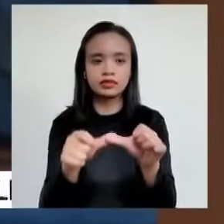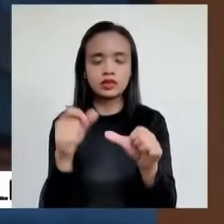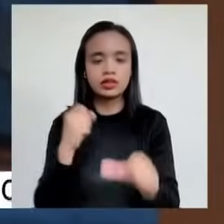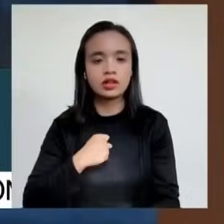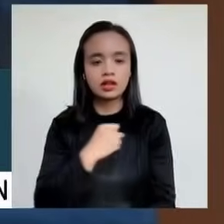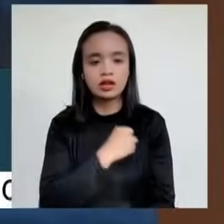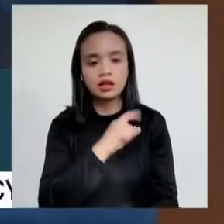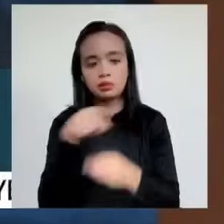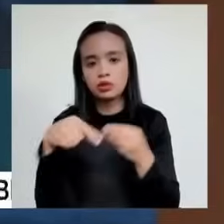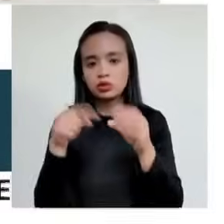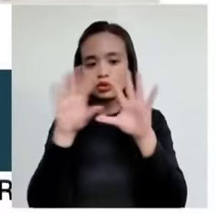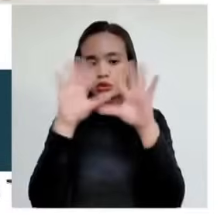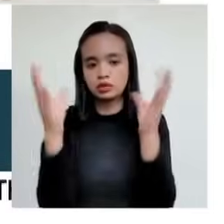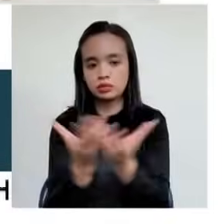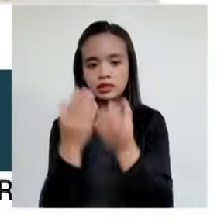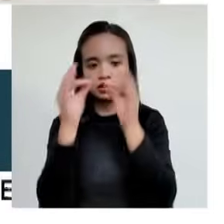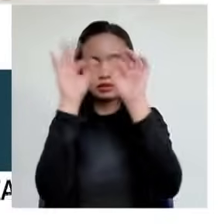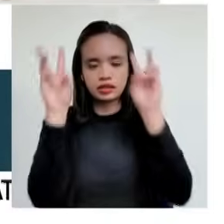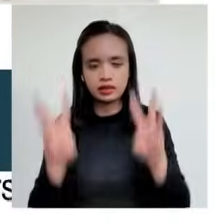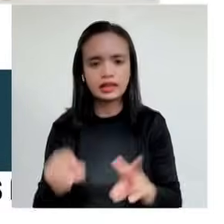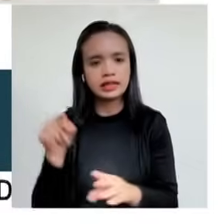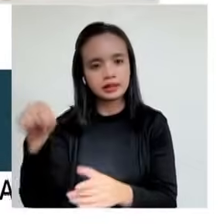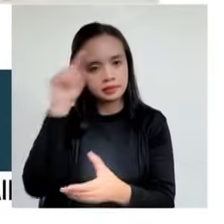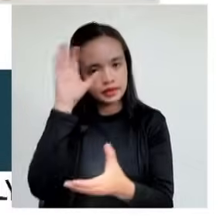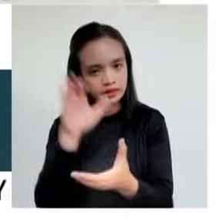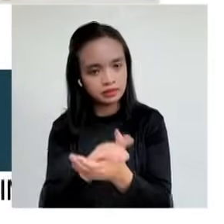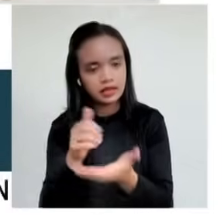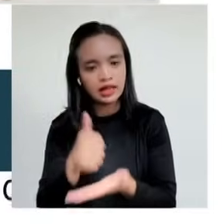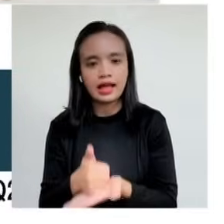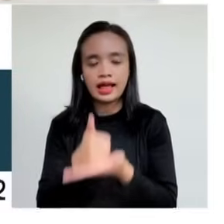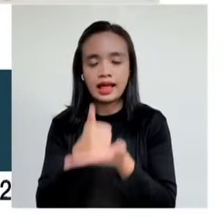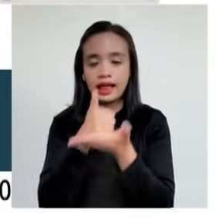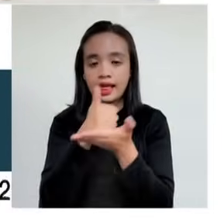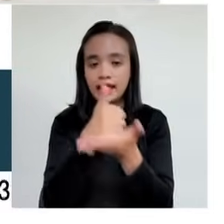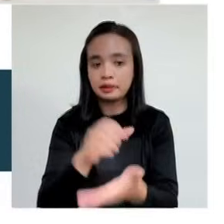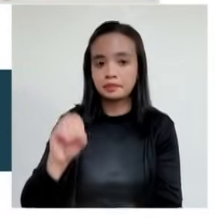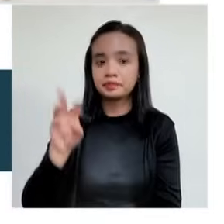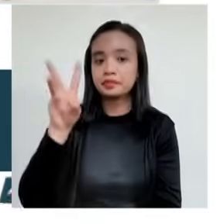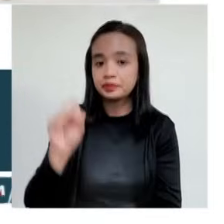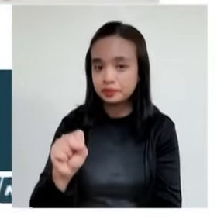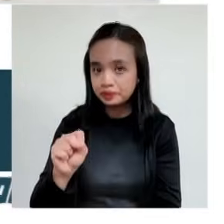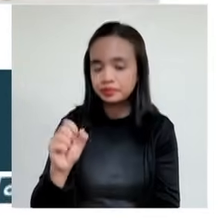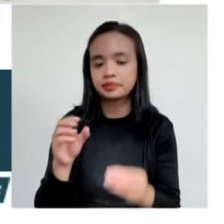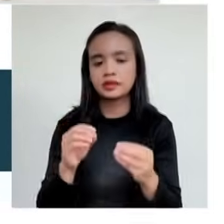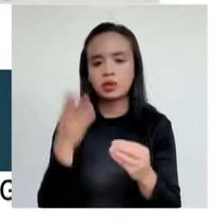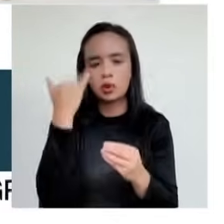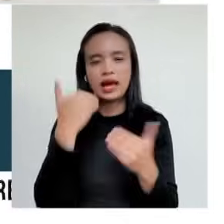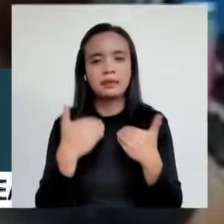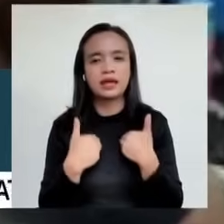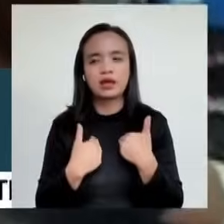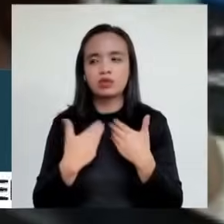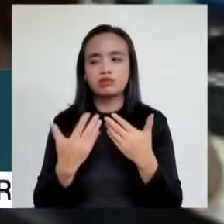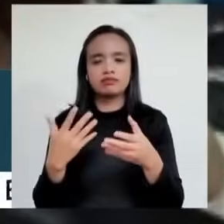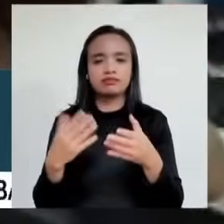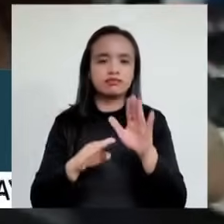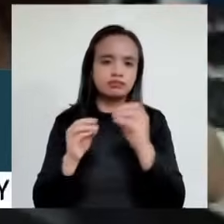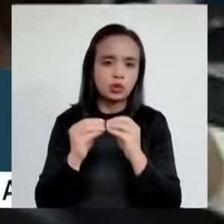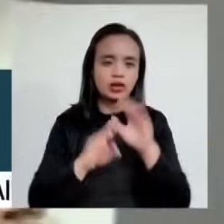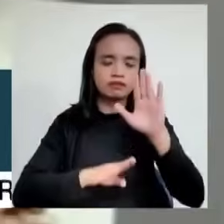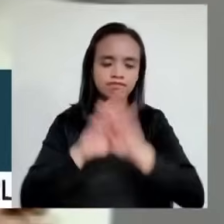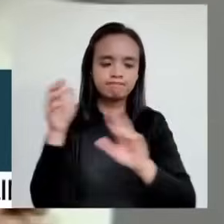global framework. He believes this would help overseas Filipino workers amid increasing violence against them. The business